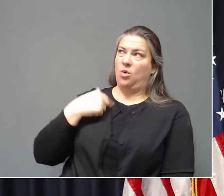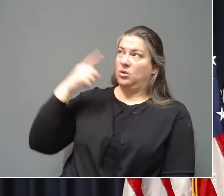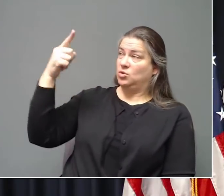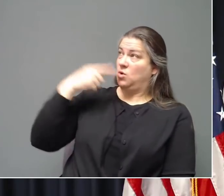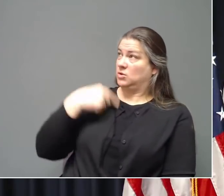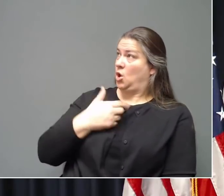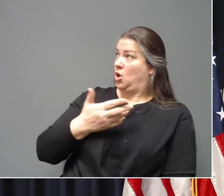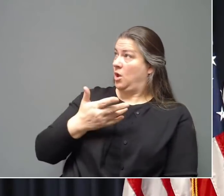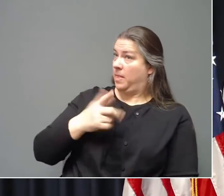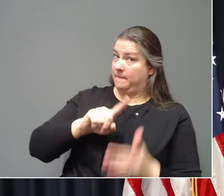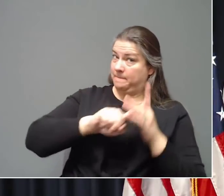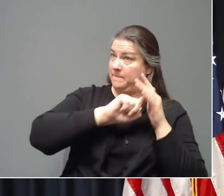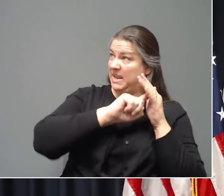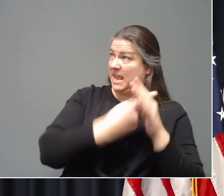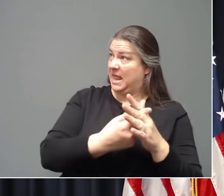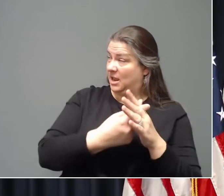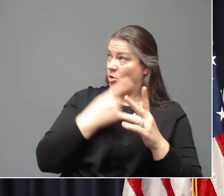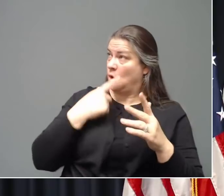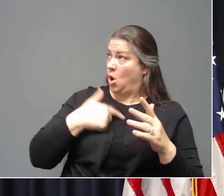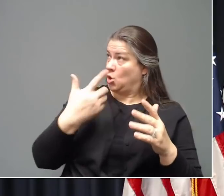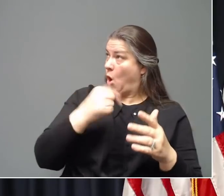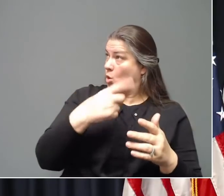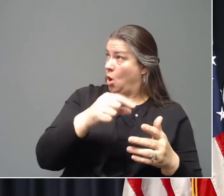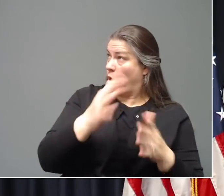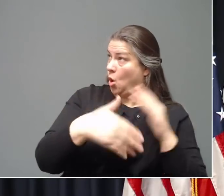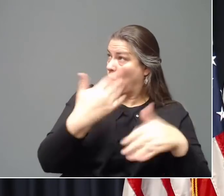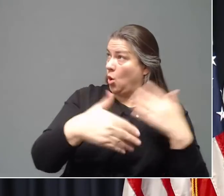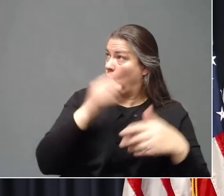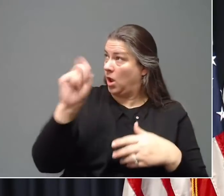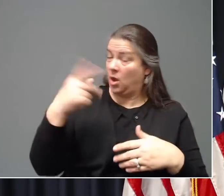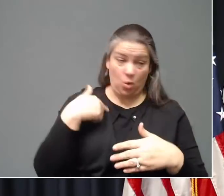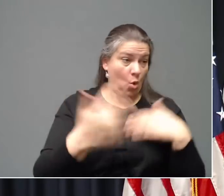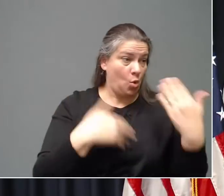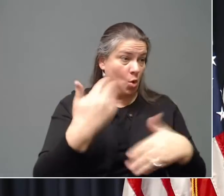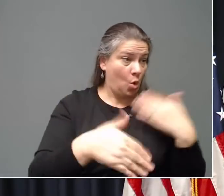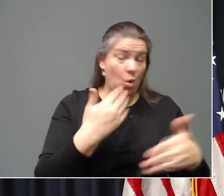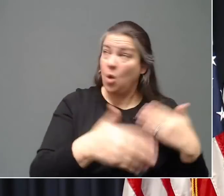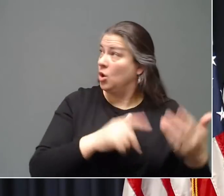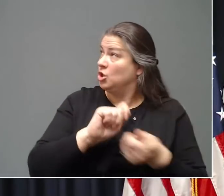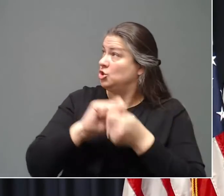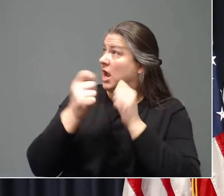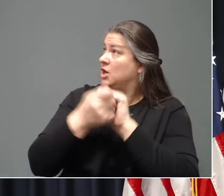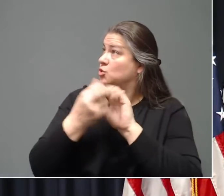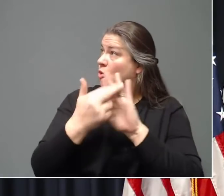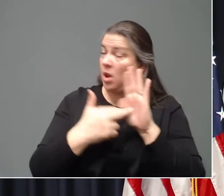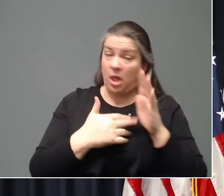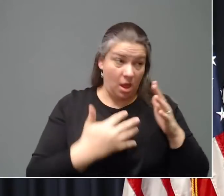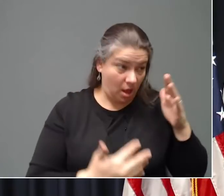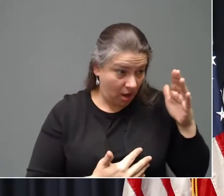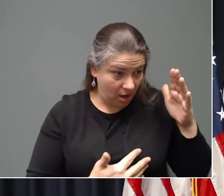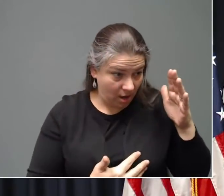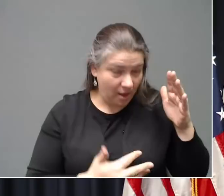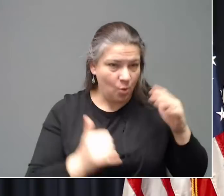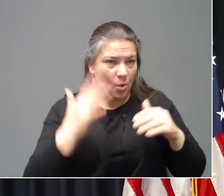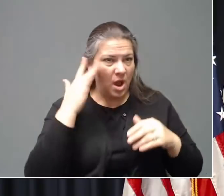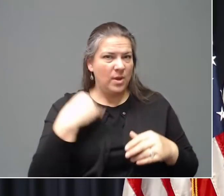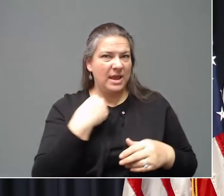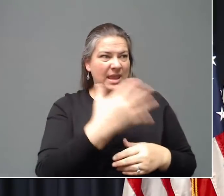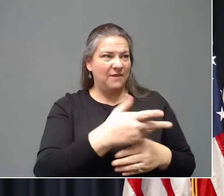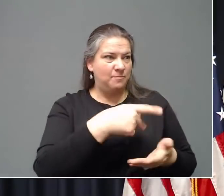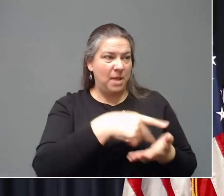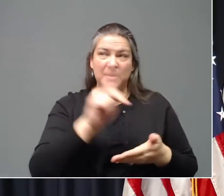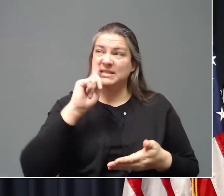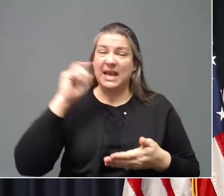of this crisis, and then entirely changing their guidance. And that's why we did payments to people. Initially, they said yes, and later